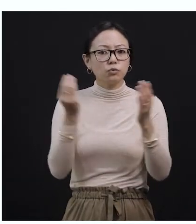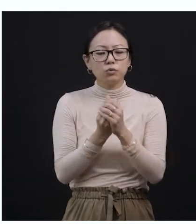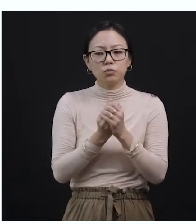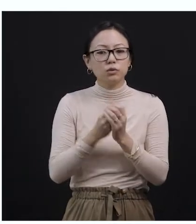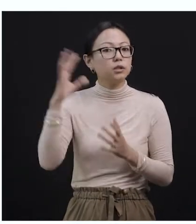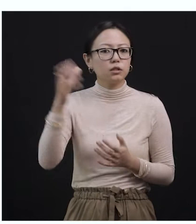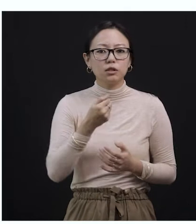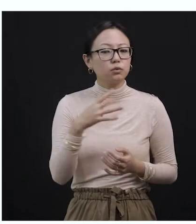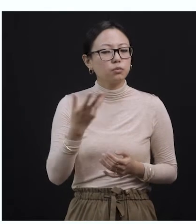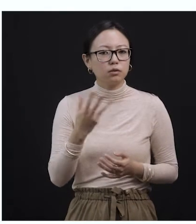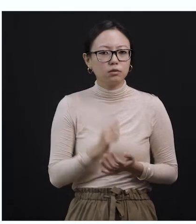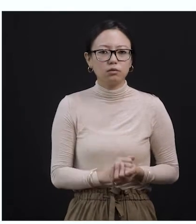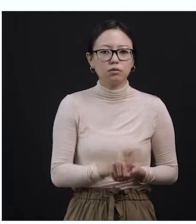get